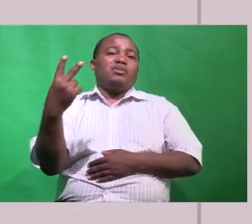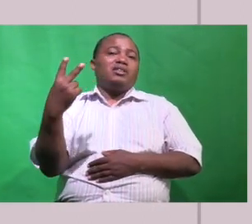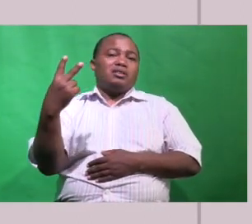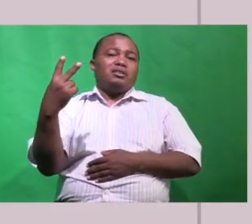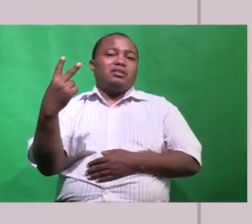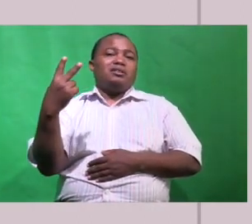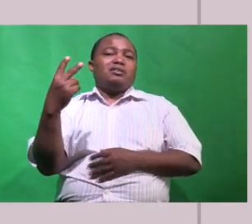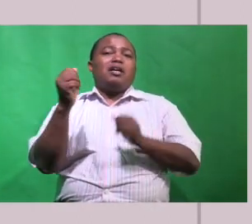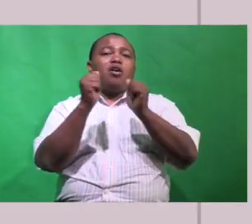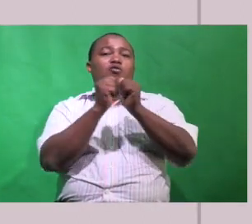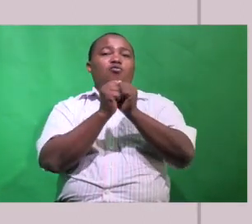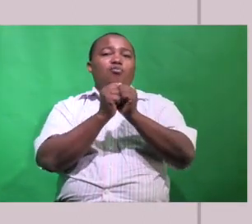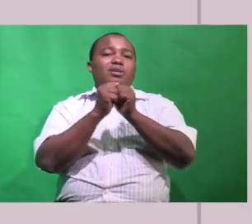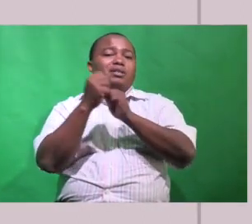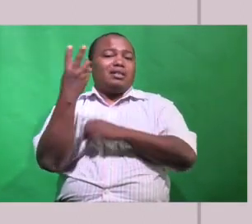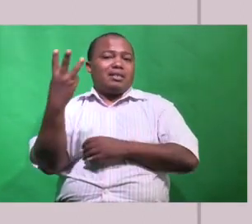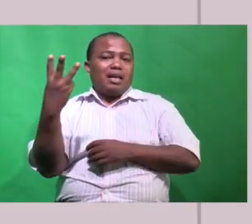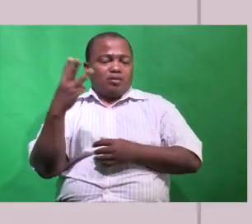2013.